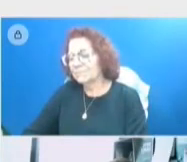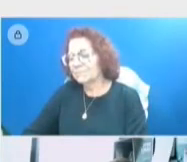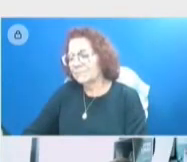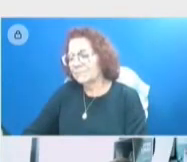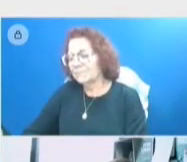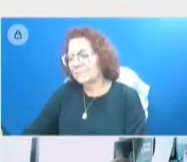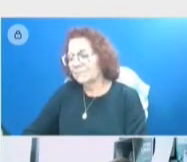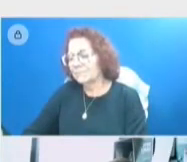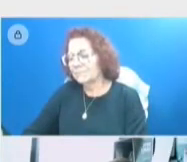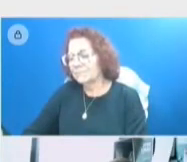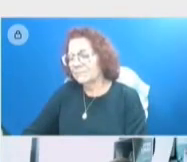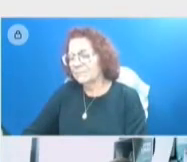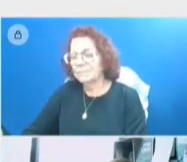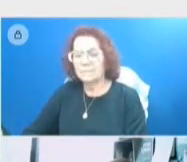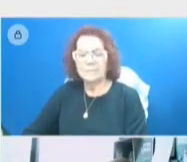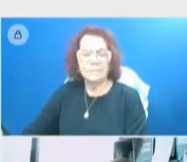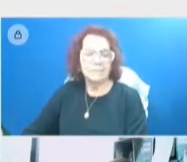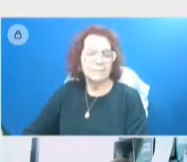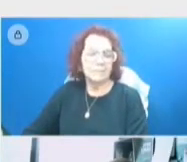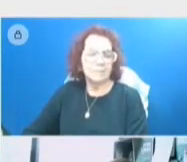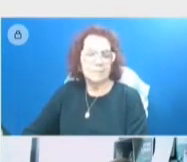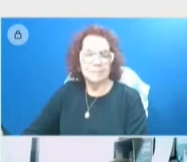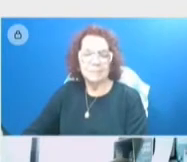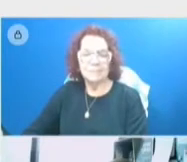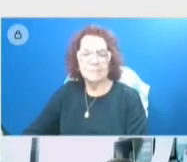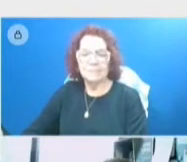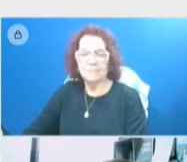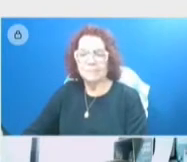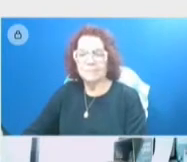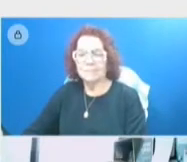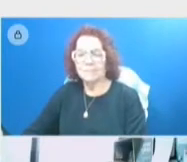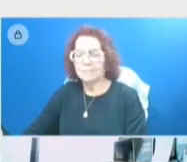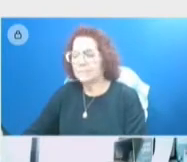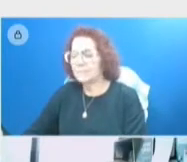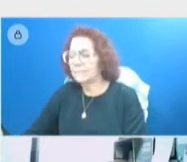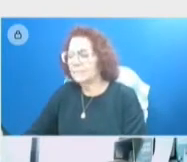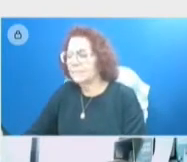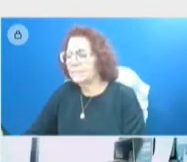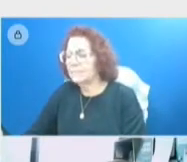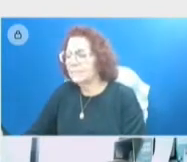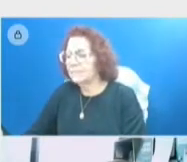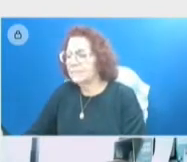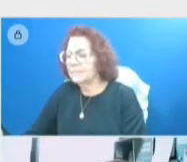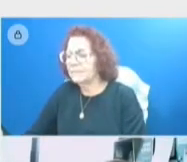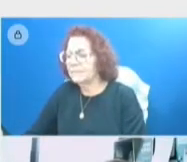Cheryl, you seem to have muted in the last 30 seconds.